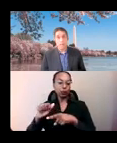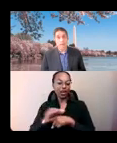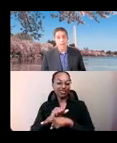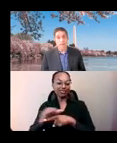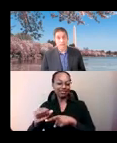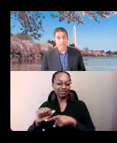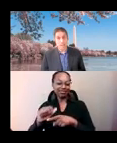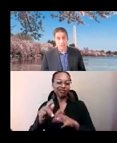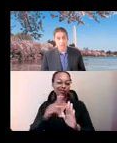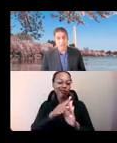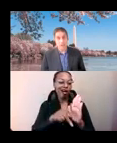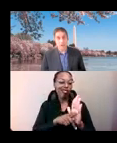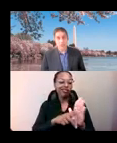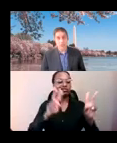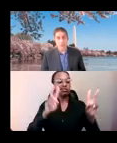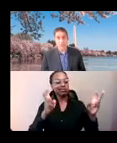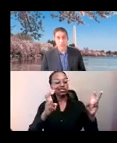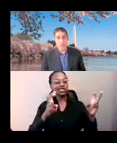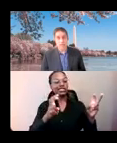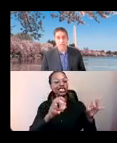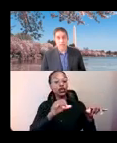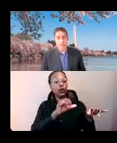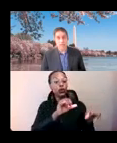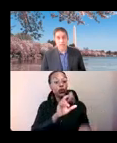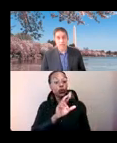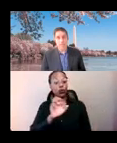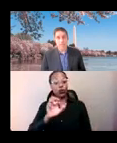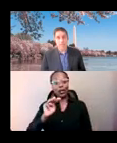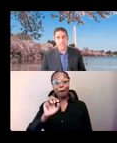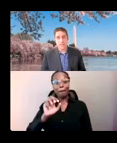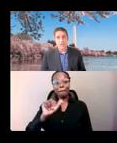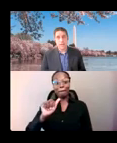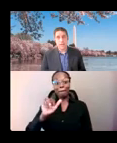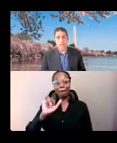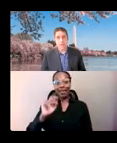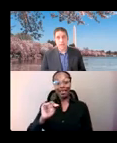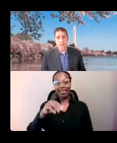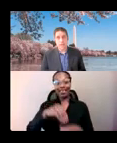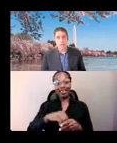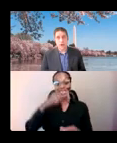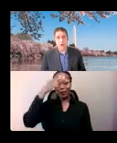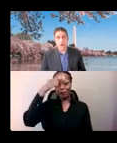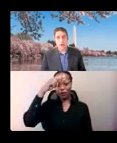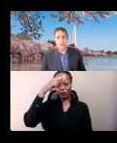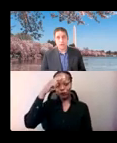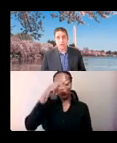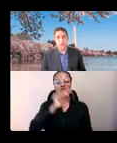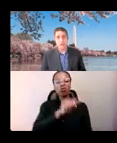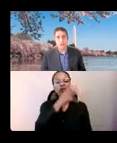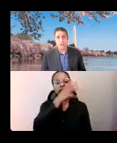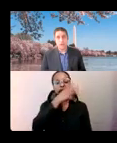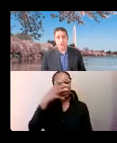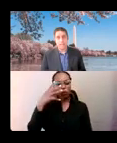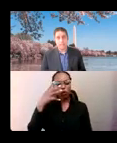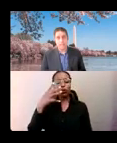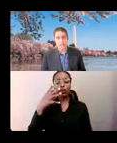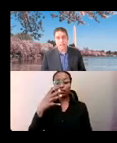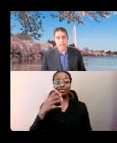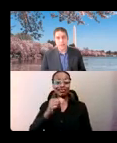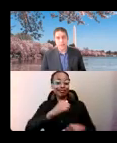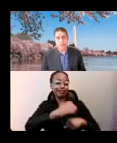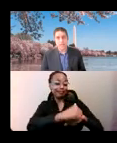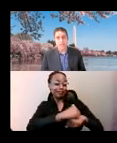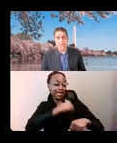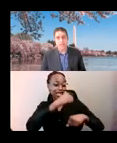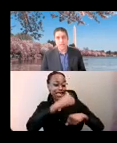by the name Remain in Mexico, under which immigrants facing incredible danger are left on the Mexican side